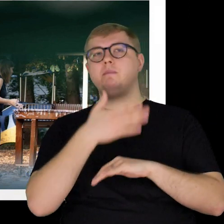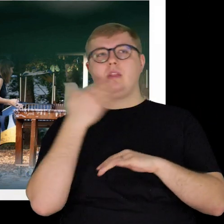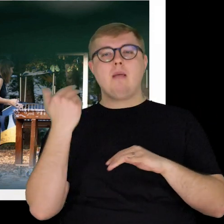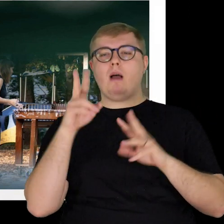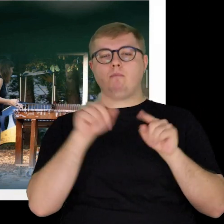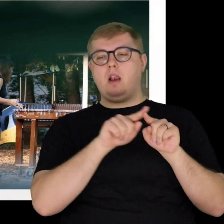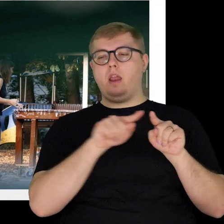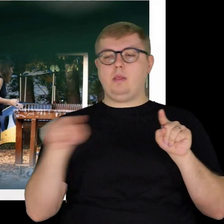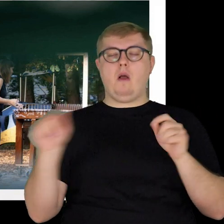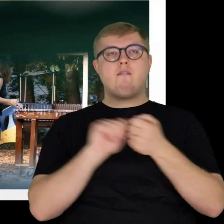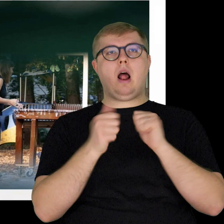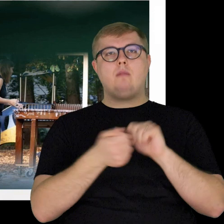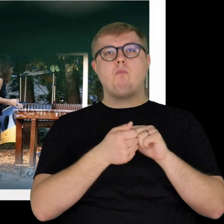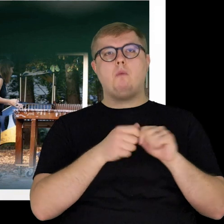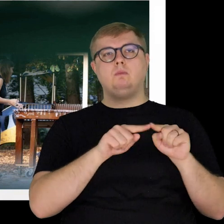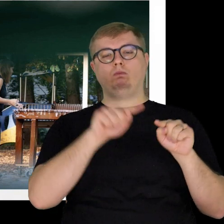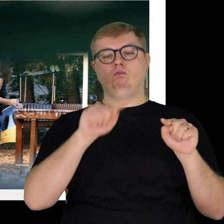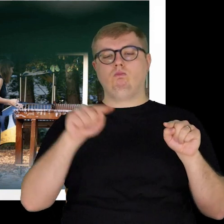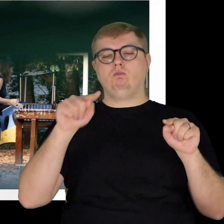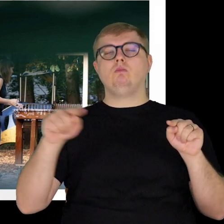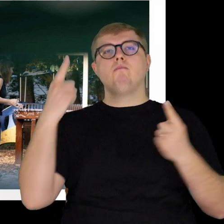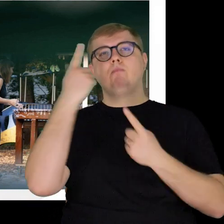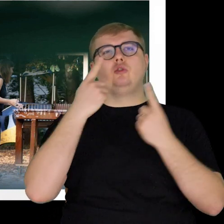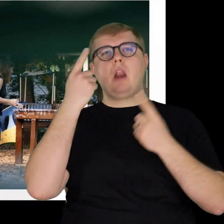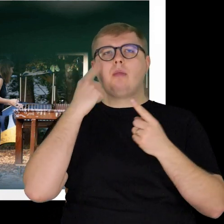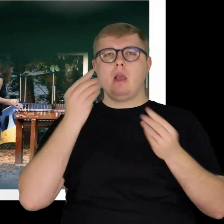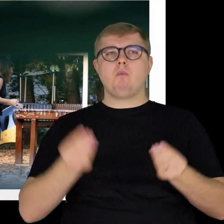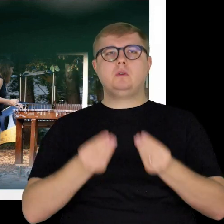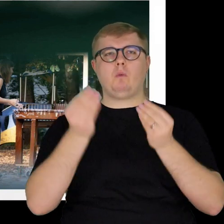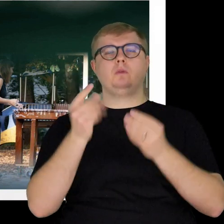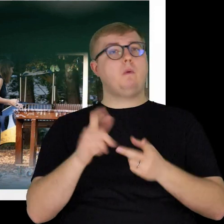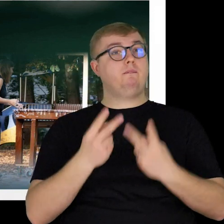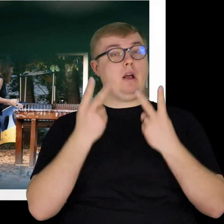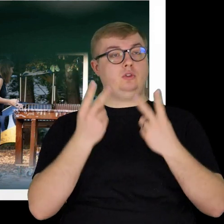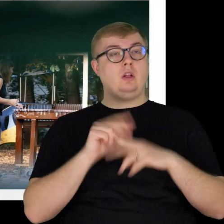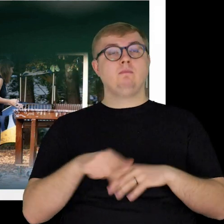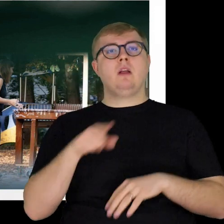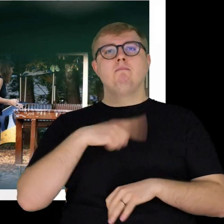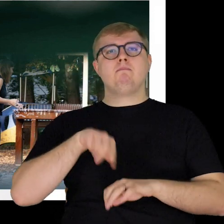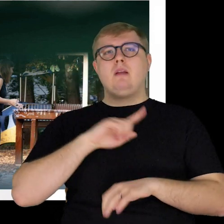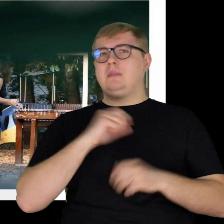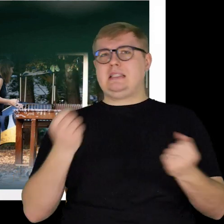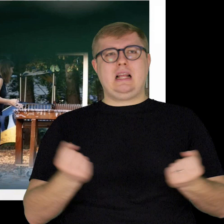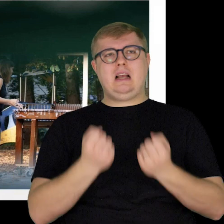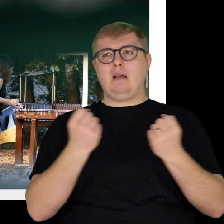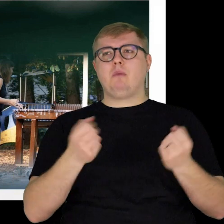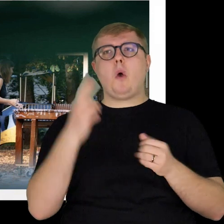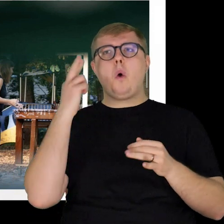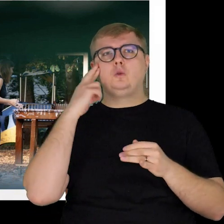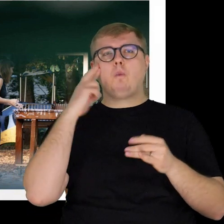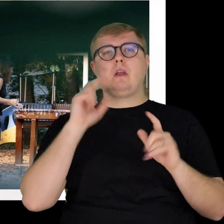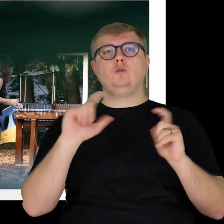That is very important. We don't try to understand this in a way of transformation from A to